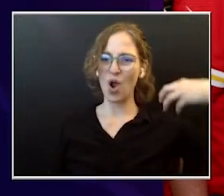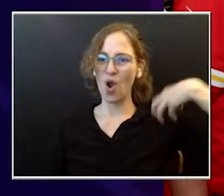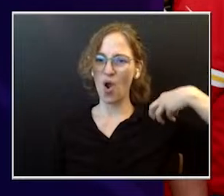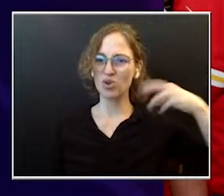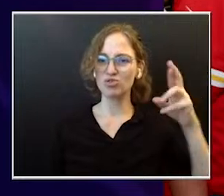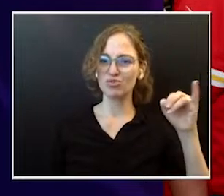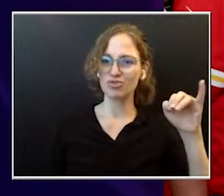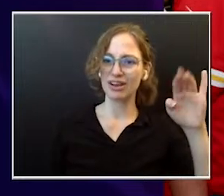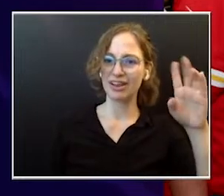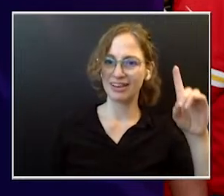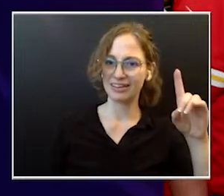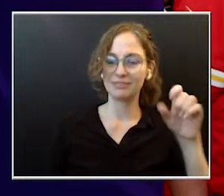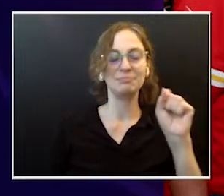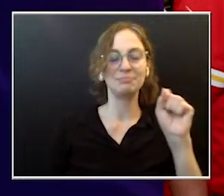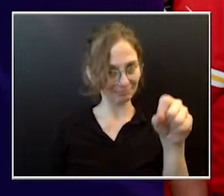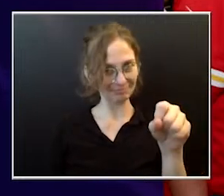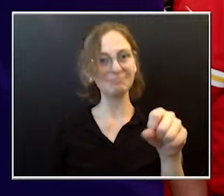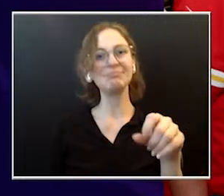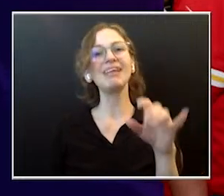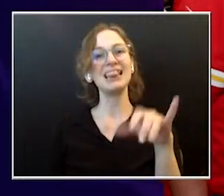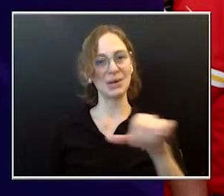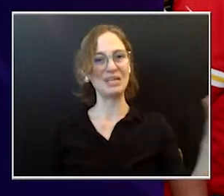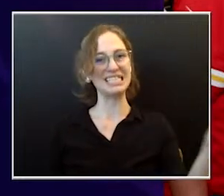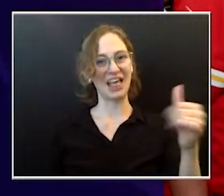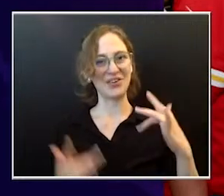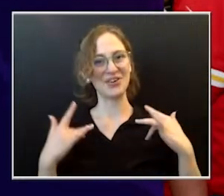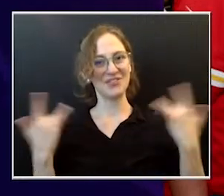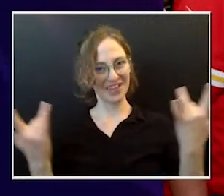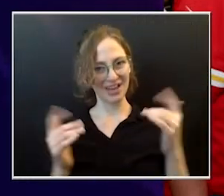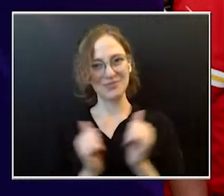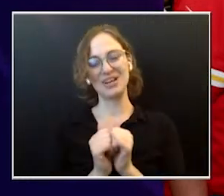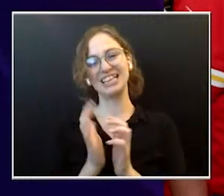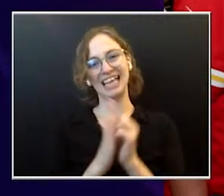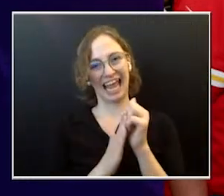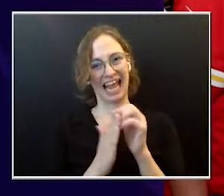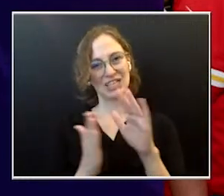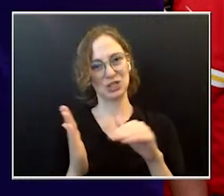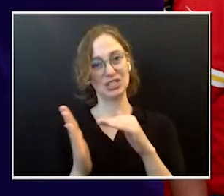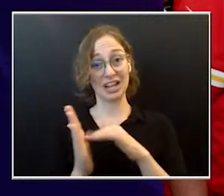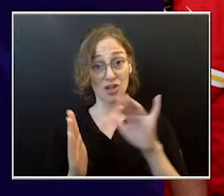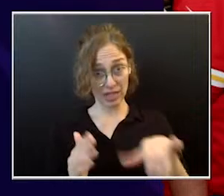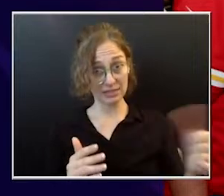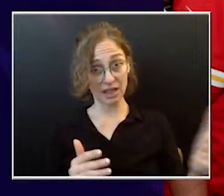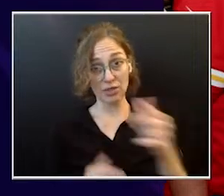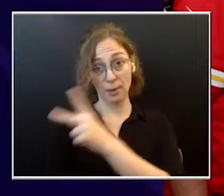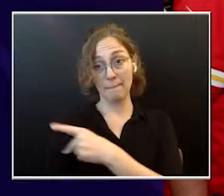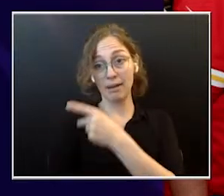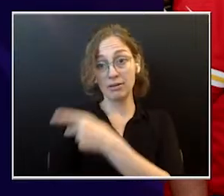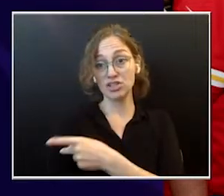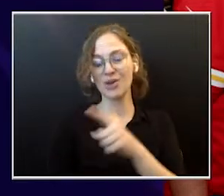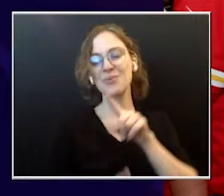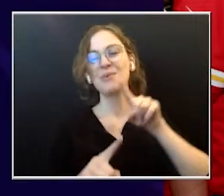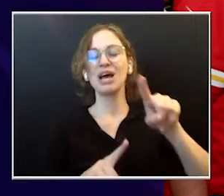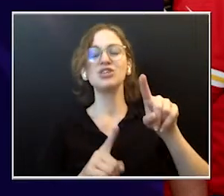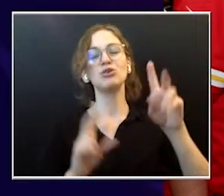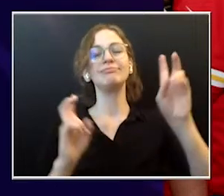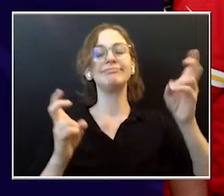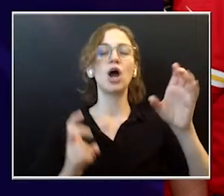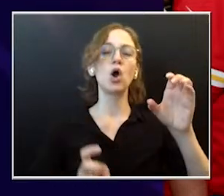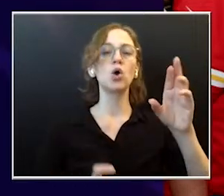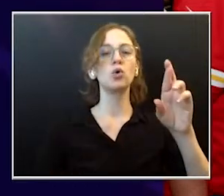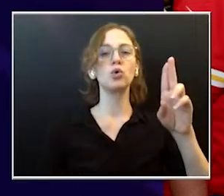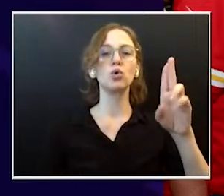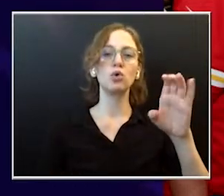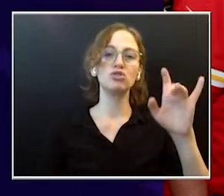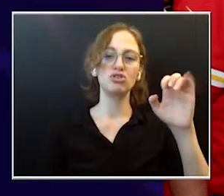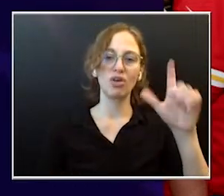Cancer Center event, and that's one of my other patients that we went to an awesome Crucial Catch event and got to meet some of the players and see practice,